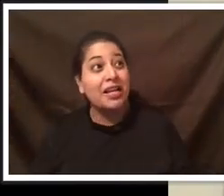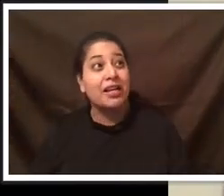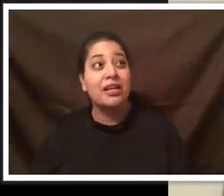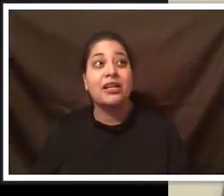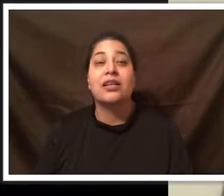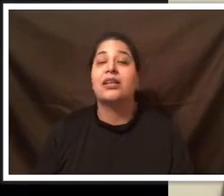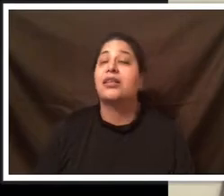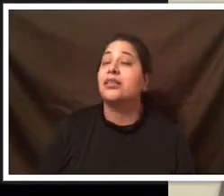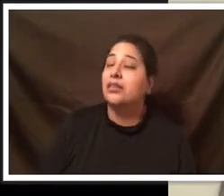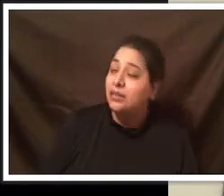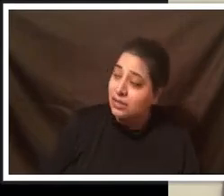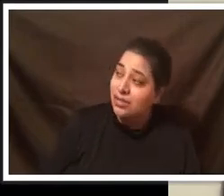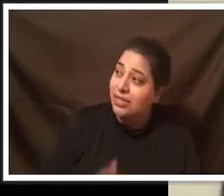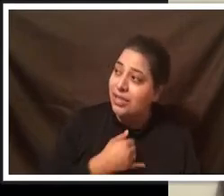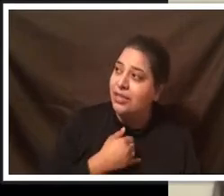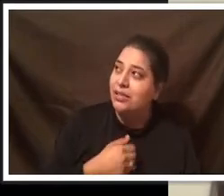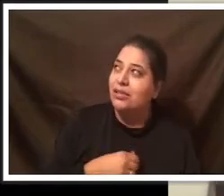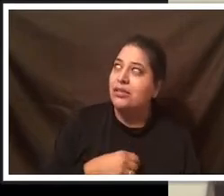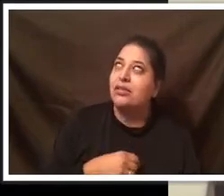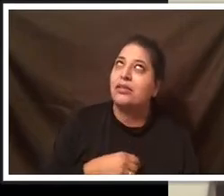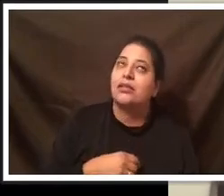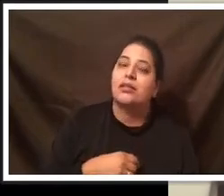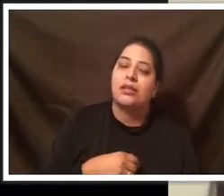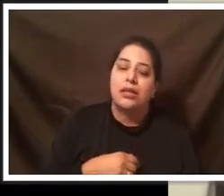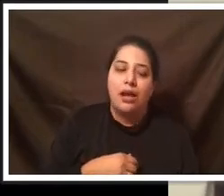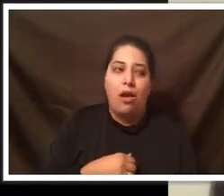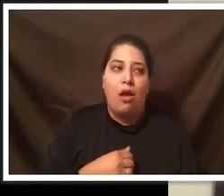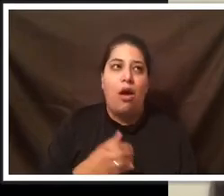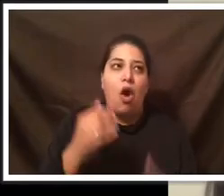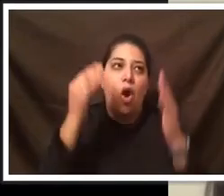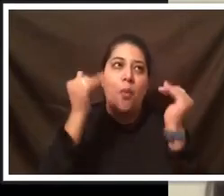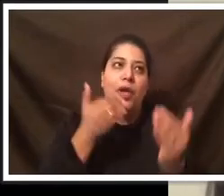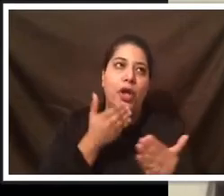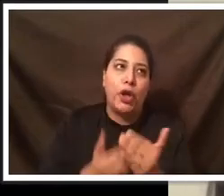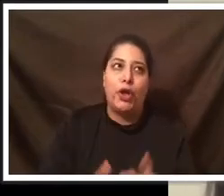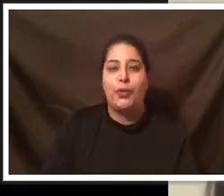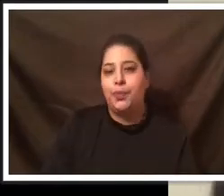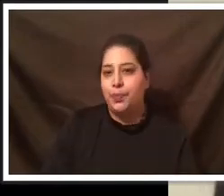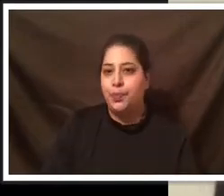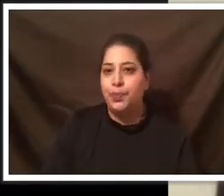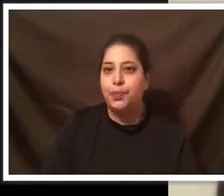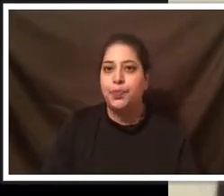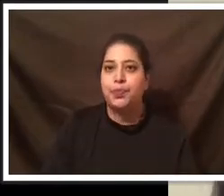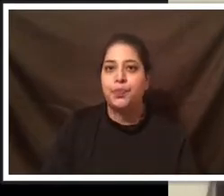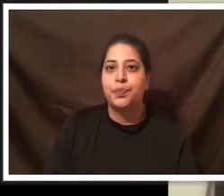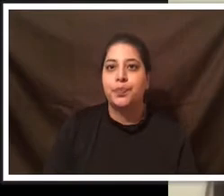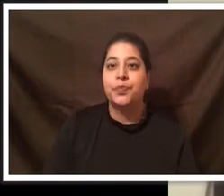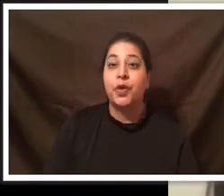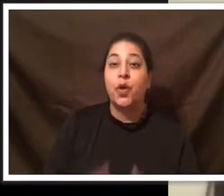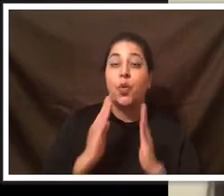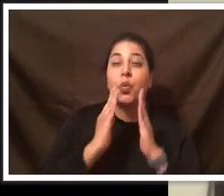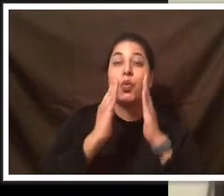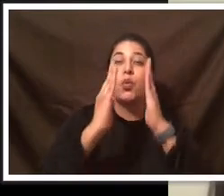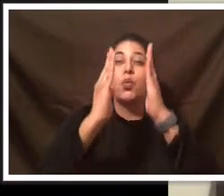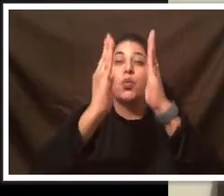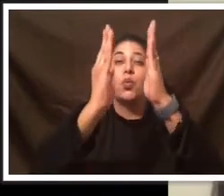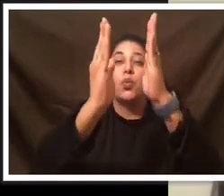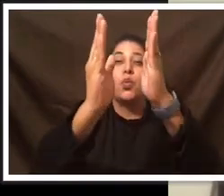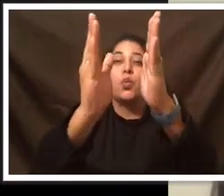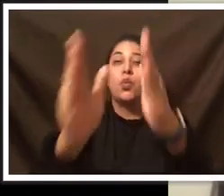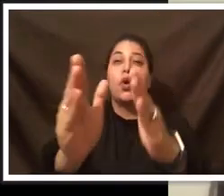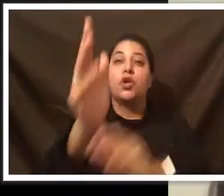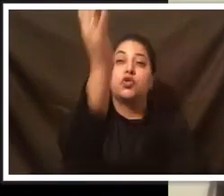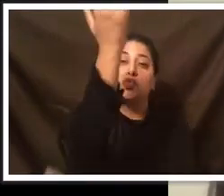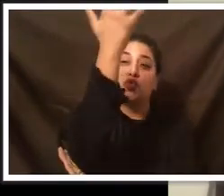this better be good, he said. Jack left the road and headed into the woods. The trees were